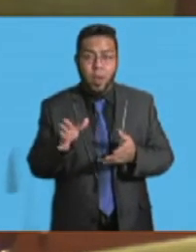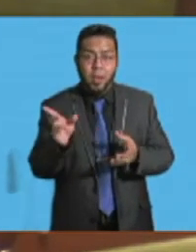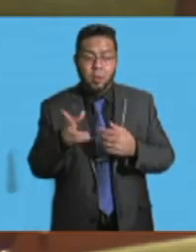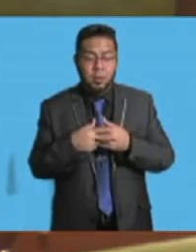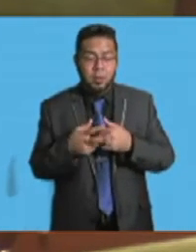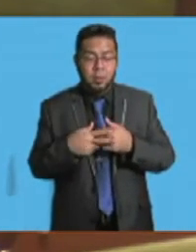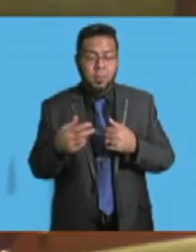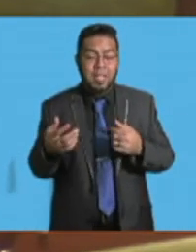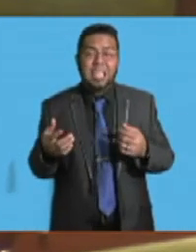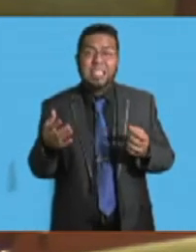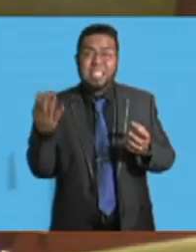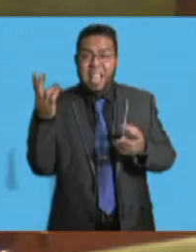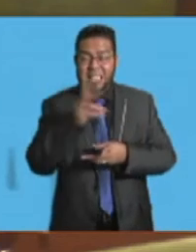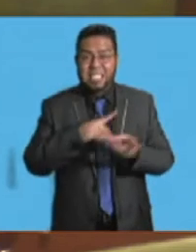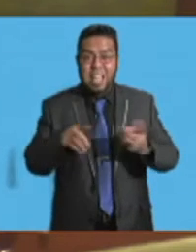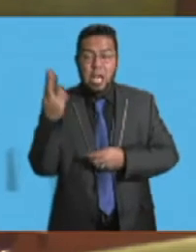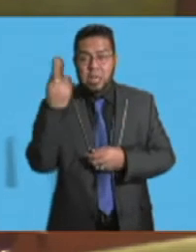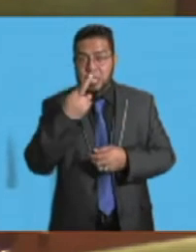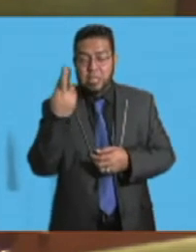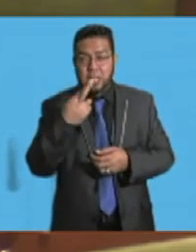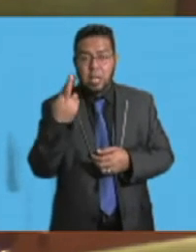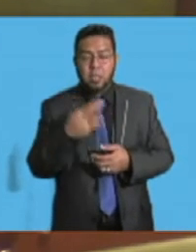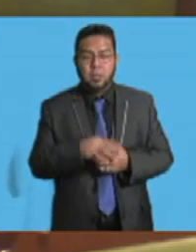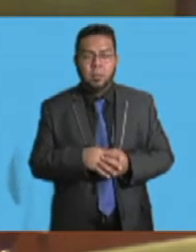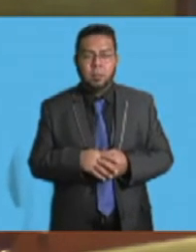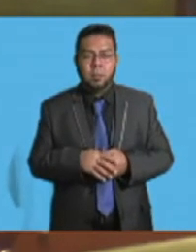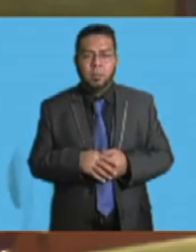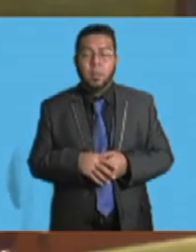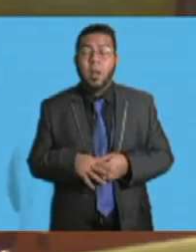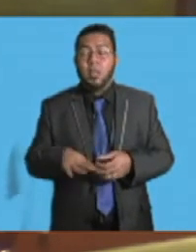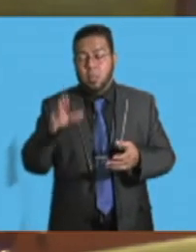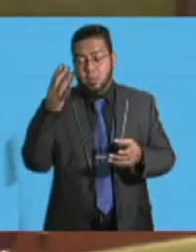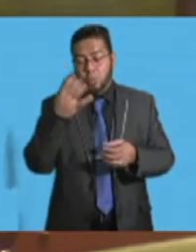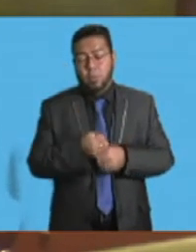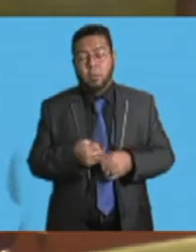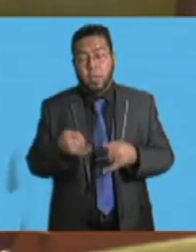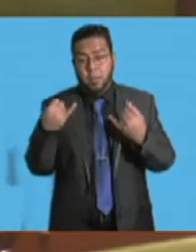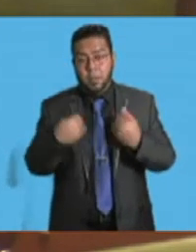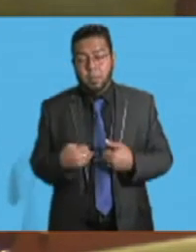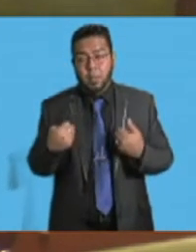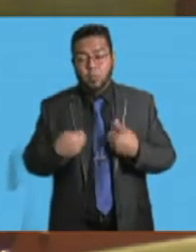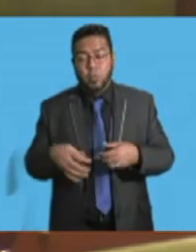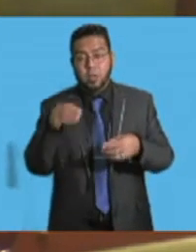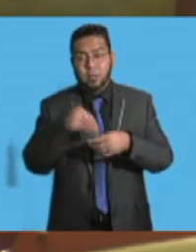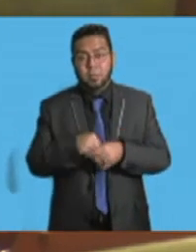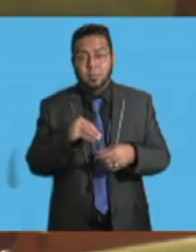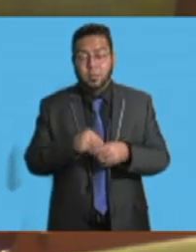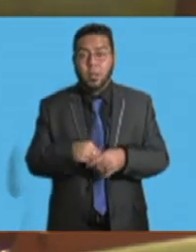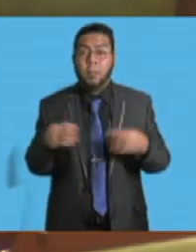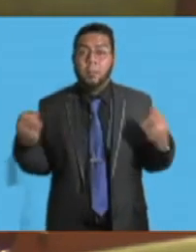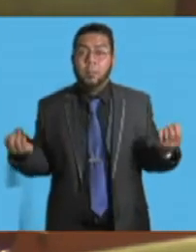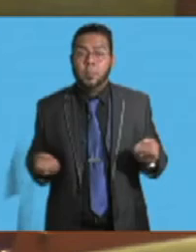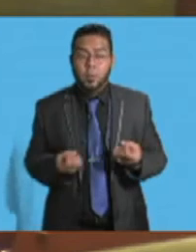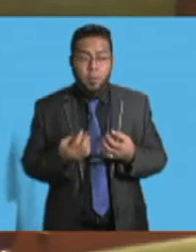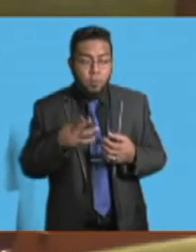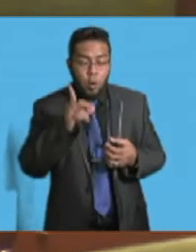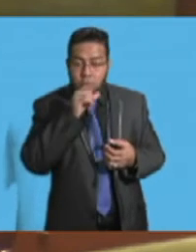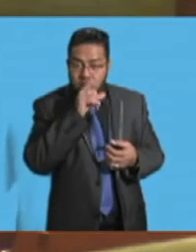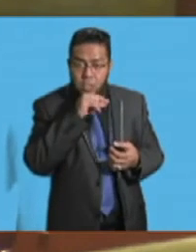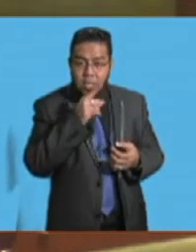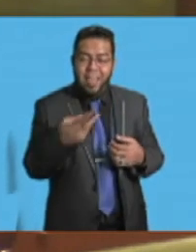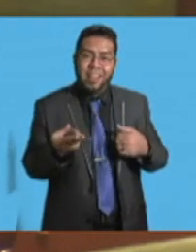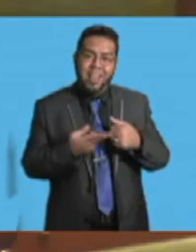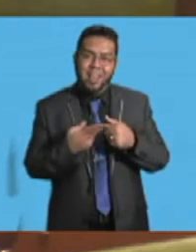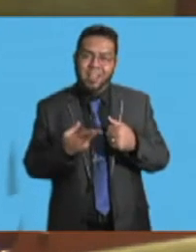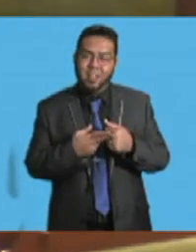risk mitigation in the rural and outer island. The scope of implementation will include the improvement of broiler, procurement of egg grading machines,